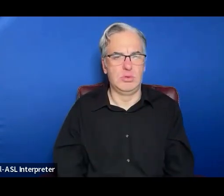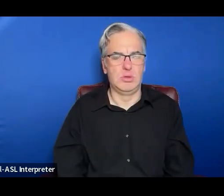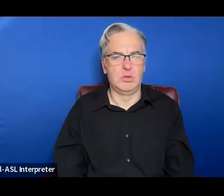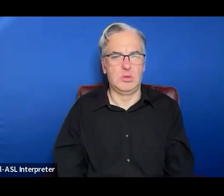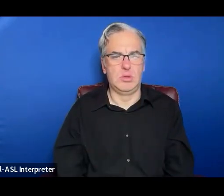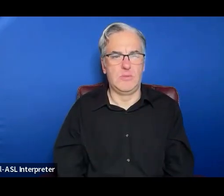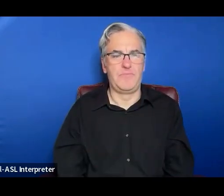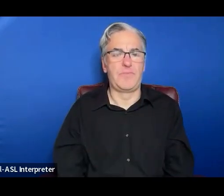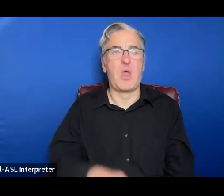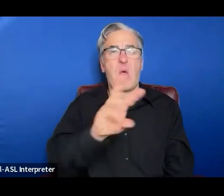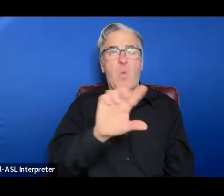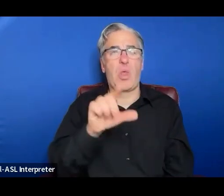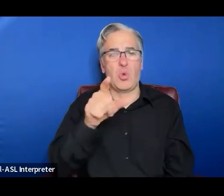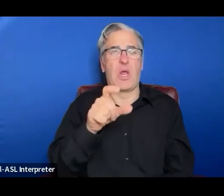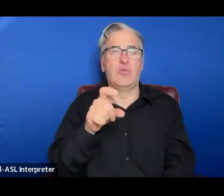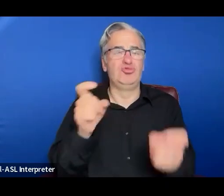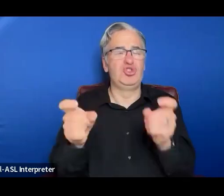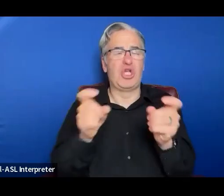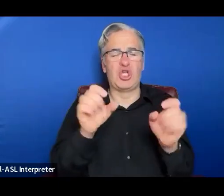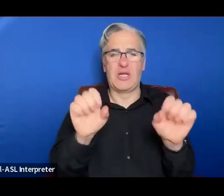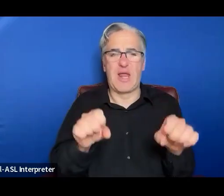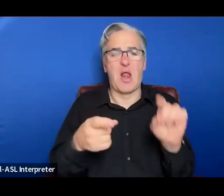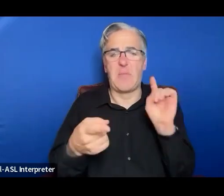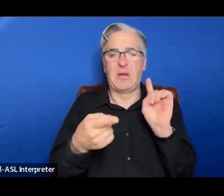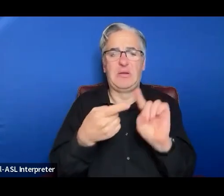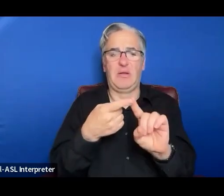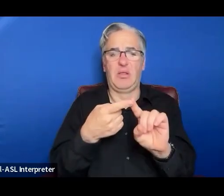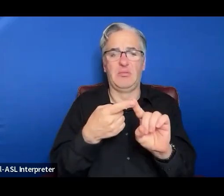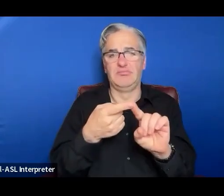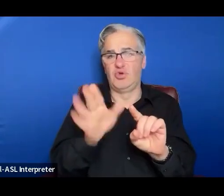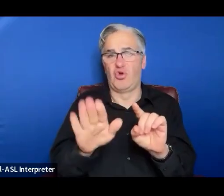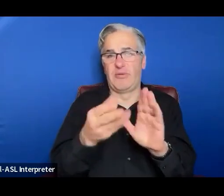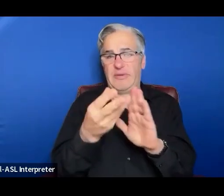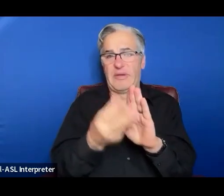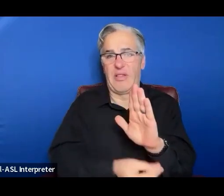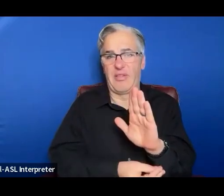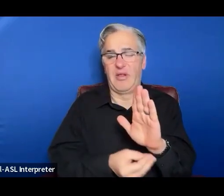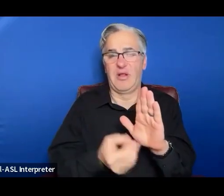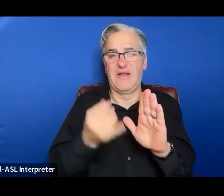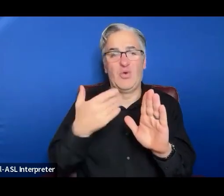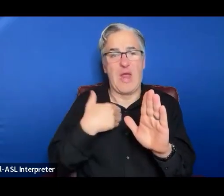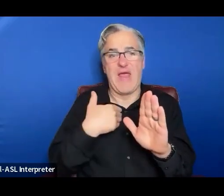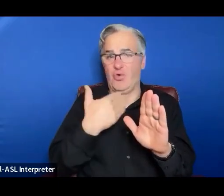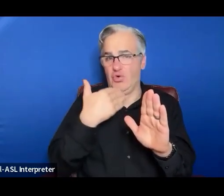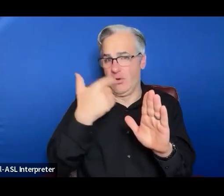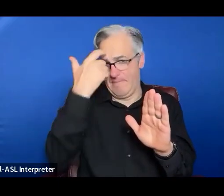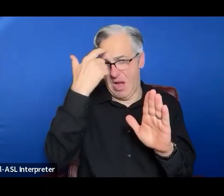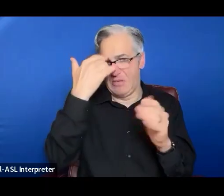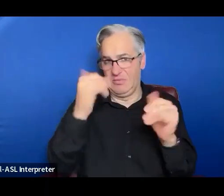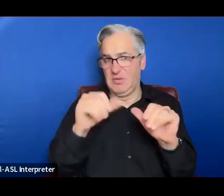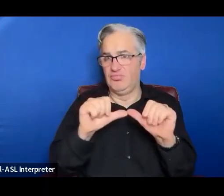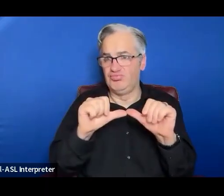You can change a will up until the point of your death if you have sound mind to do so.